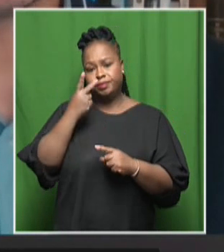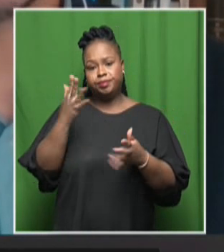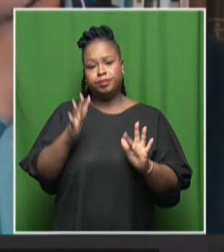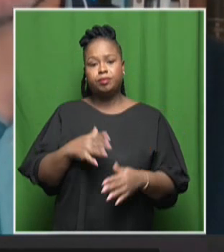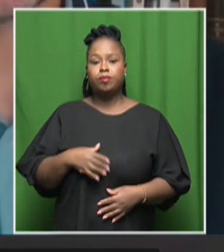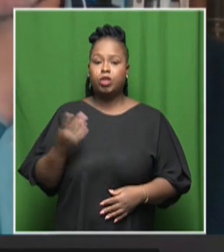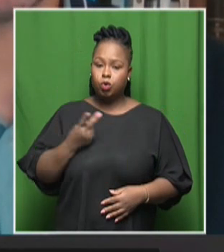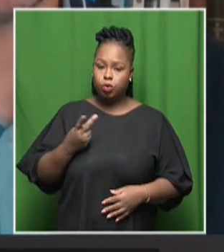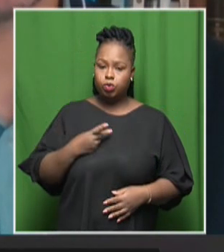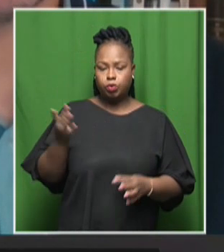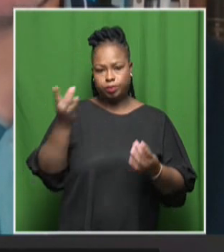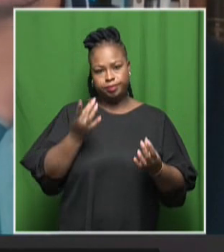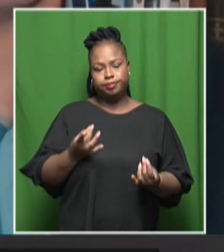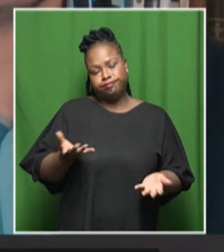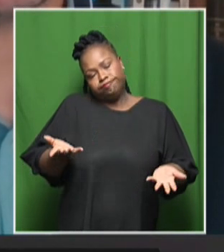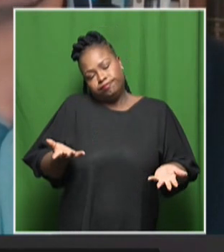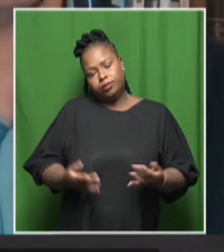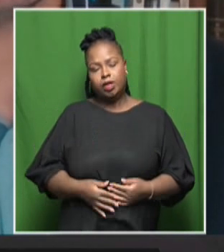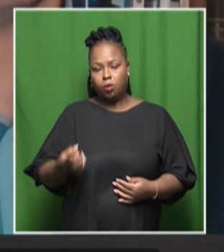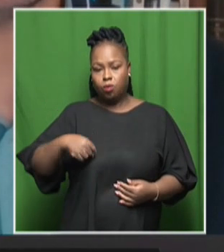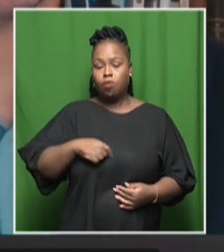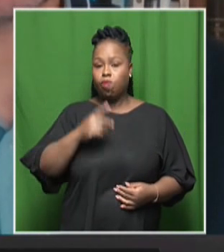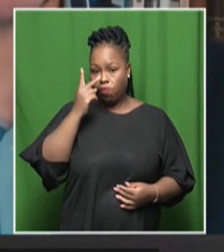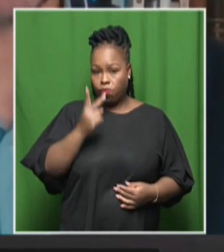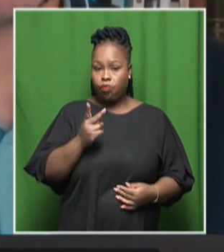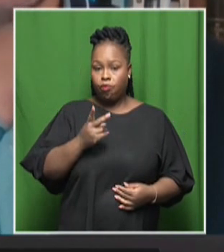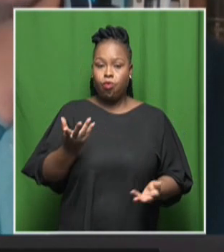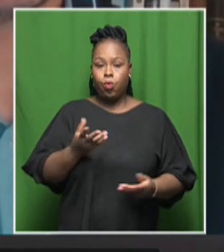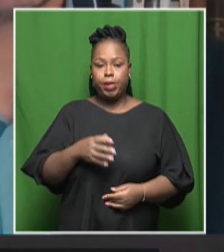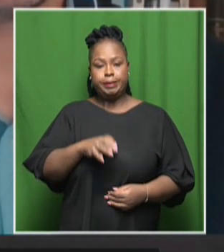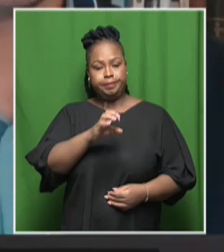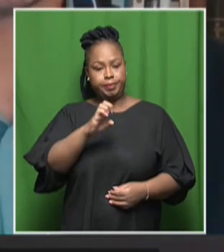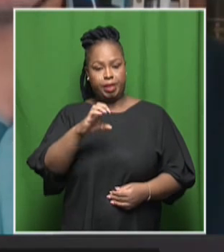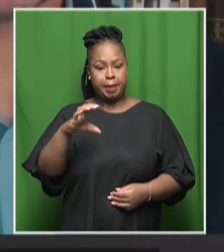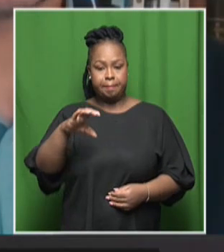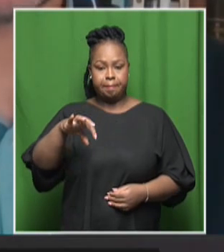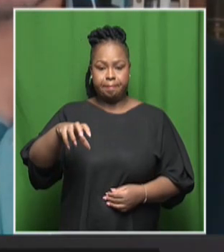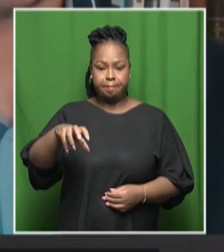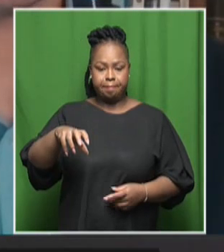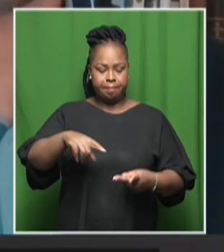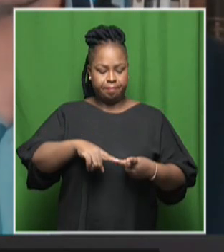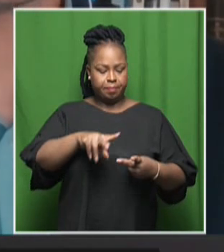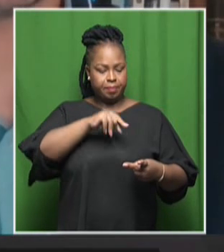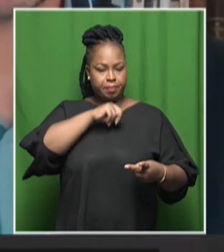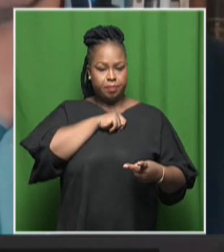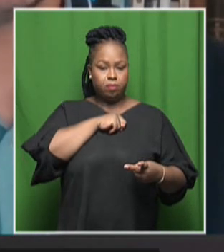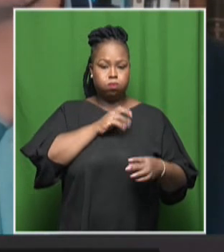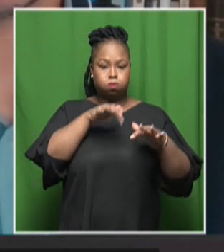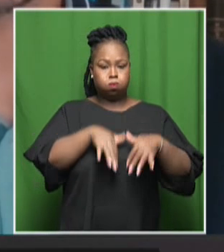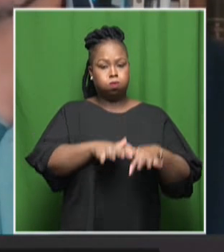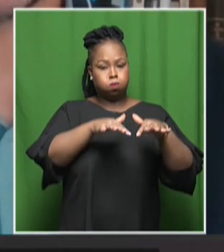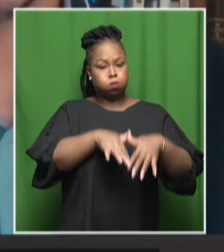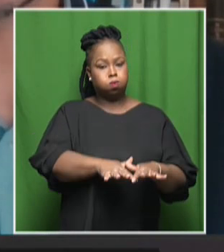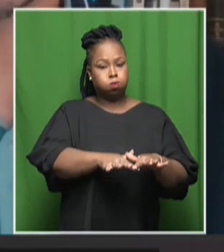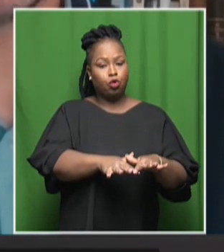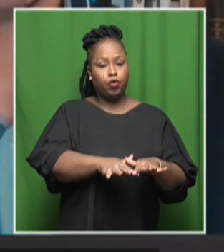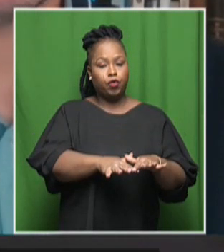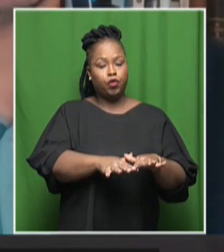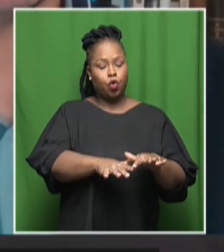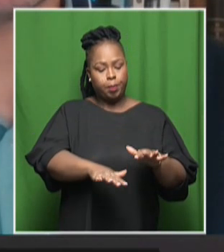we are also looking at the statistics. So we are seeing that in the Eastern Cape and KwaZulu-Natal, the flood risk from